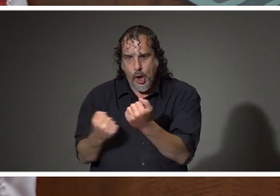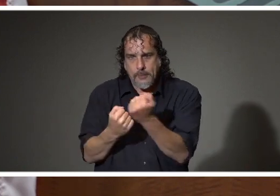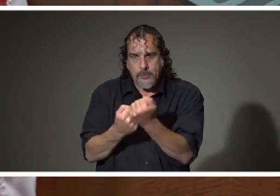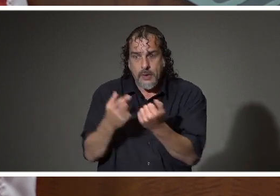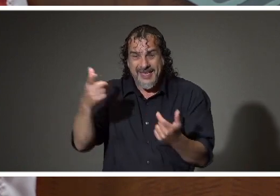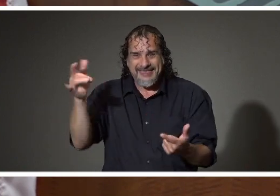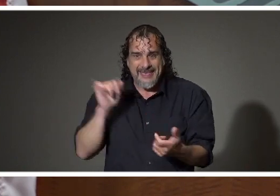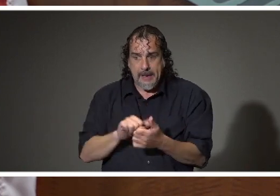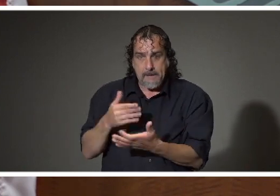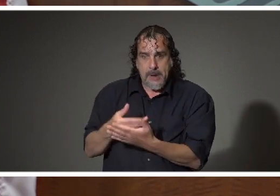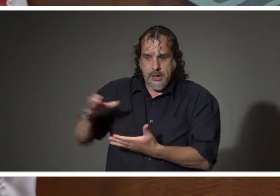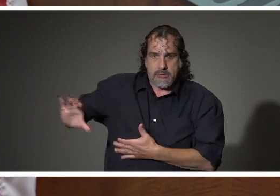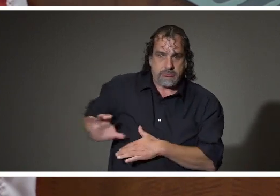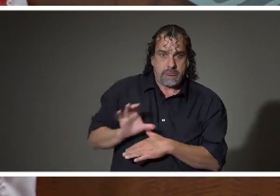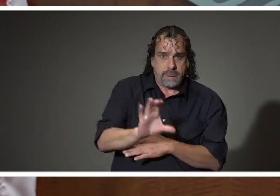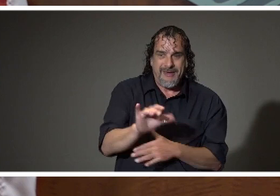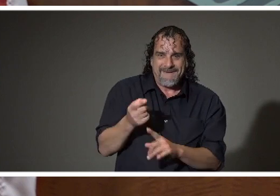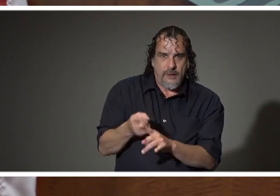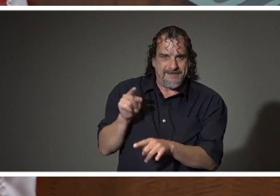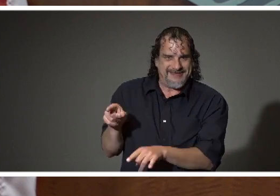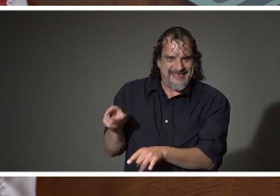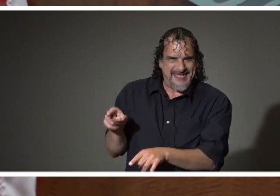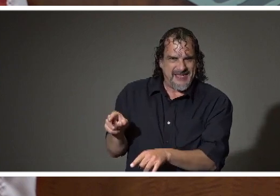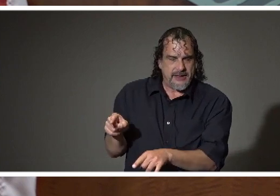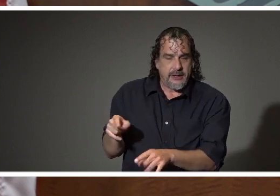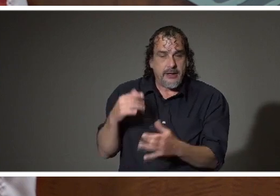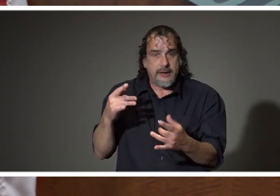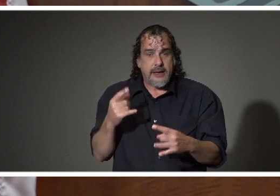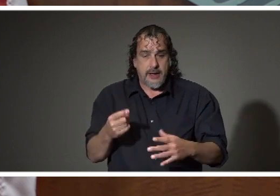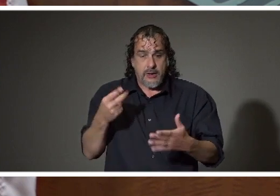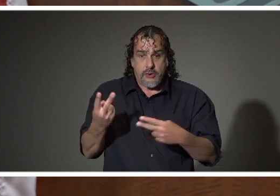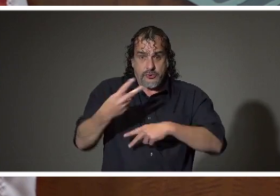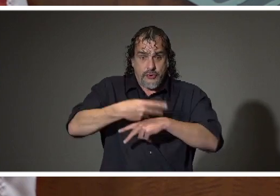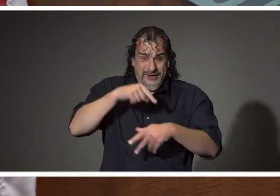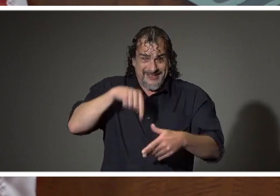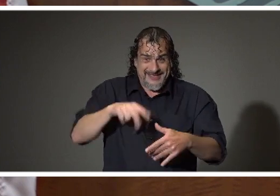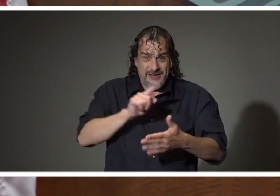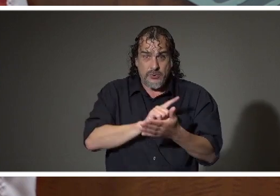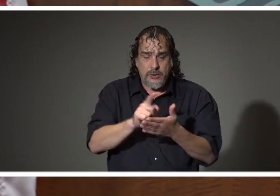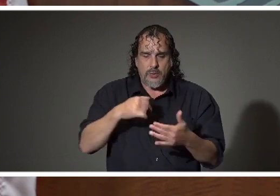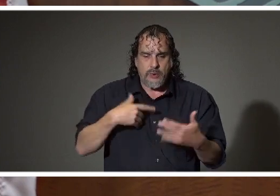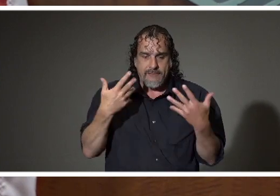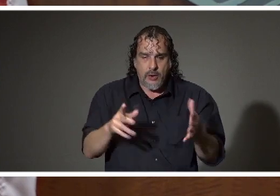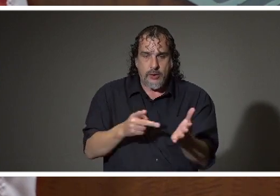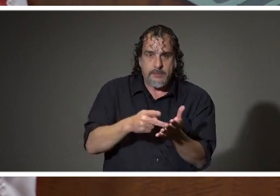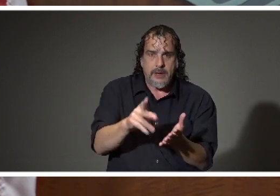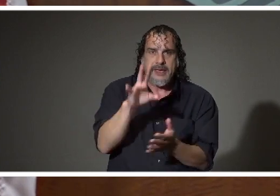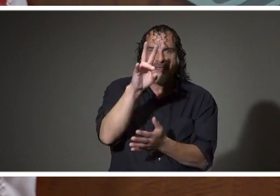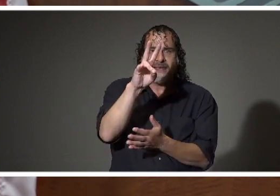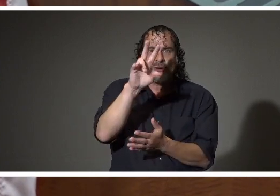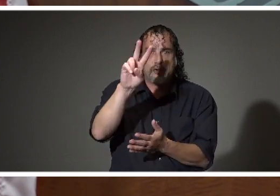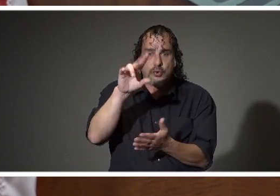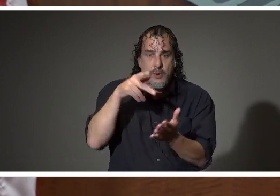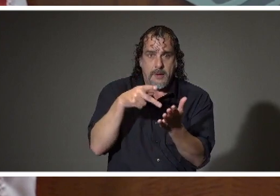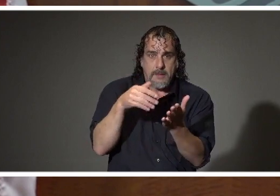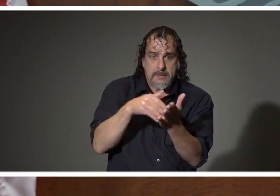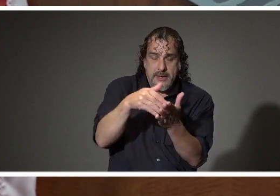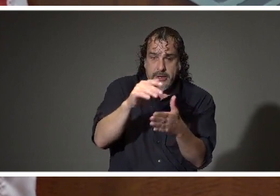Unemployment Insurance Program. Now, the 2 days of this week, we have already paid out $72